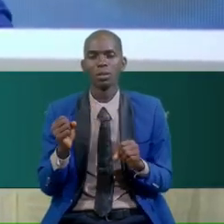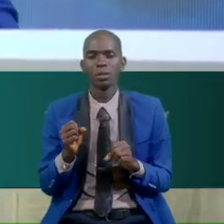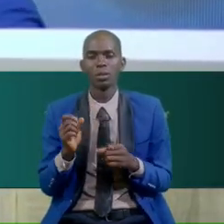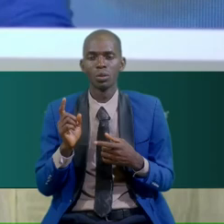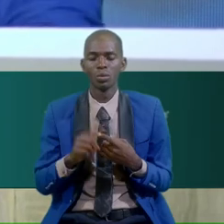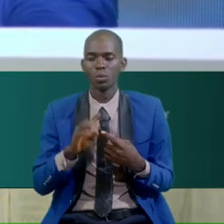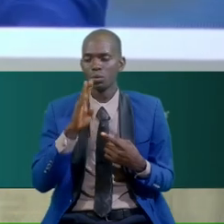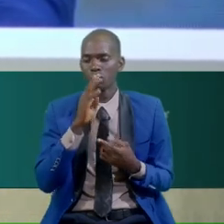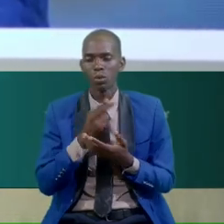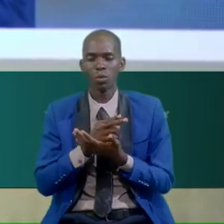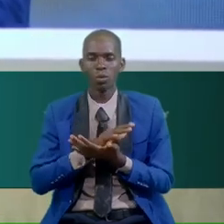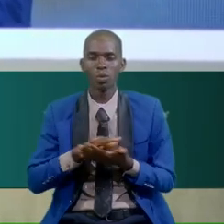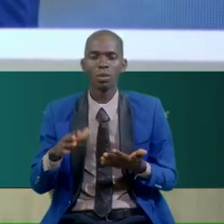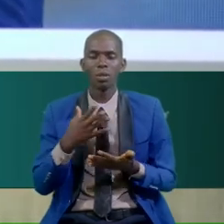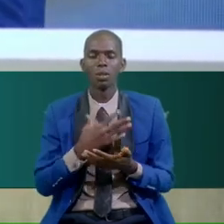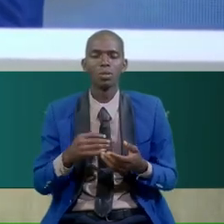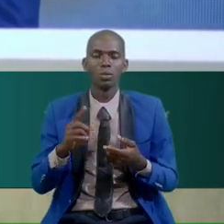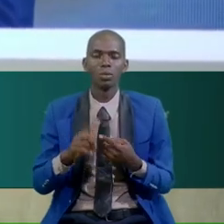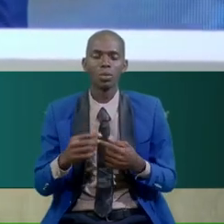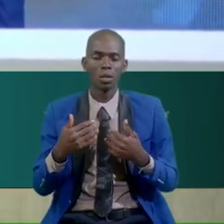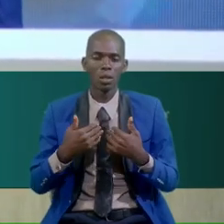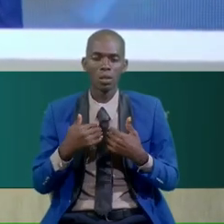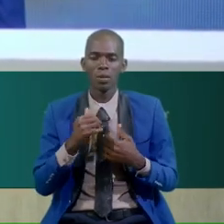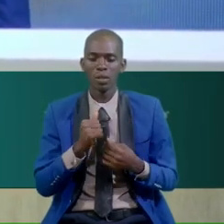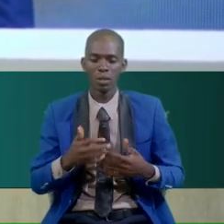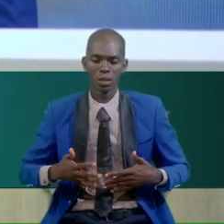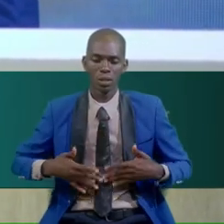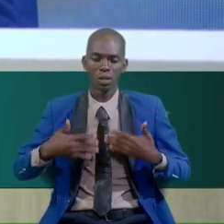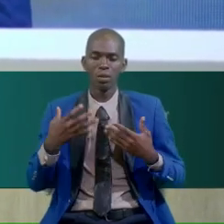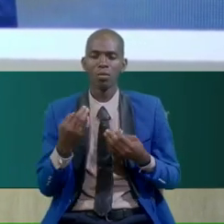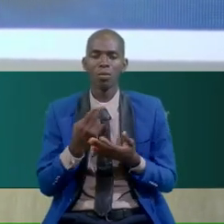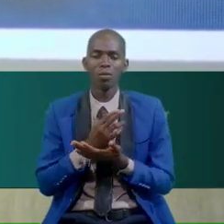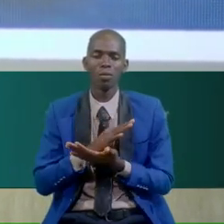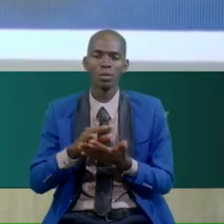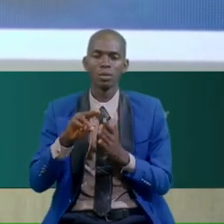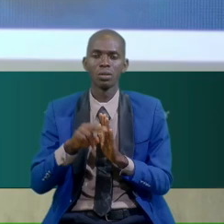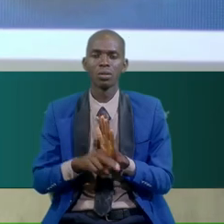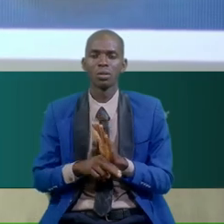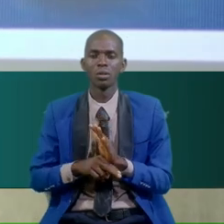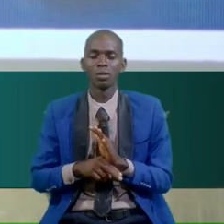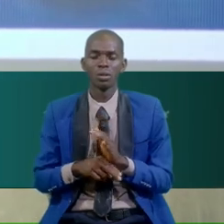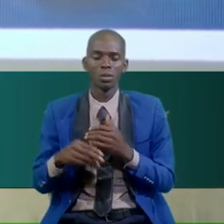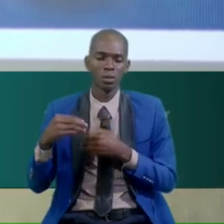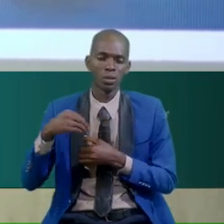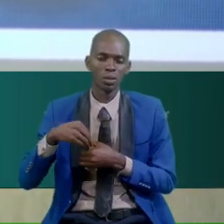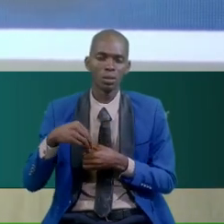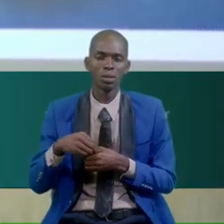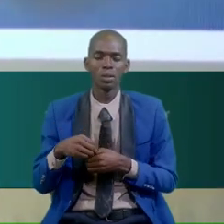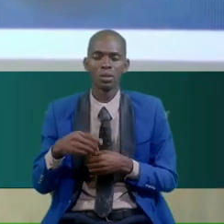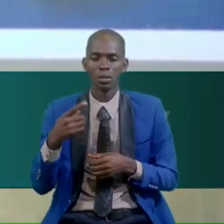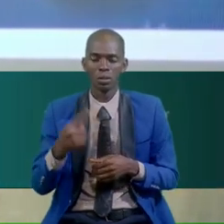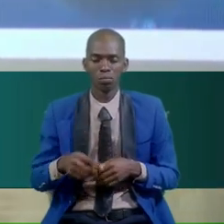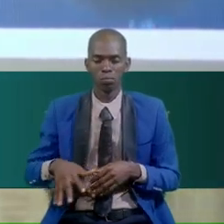holy, and to have a life of holiness within the locality of